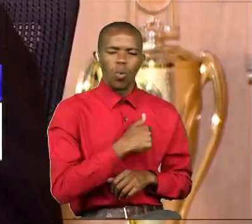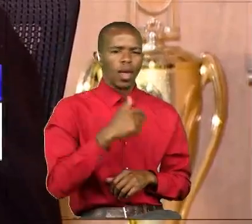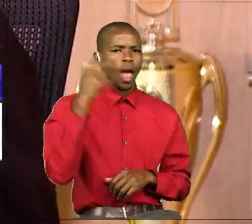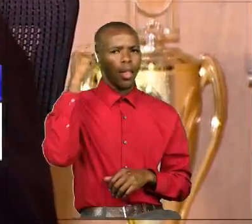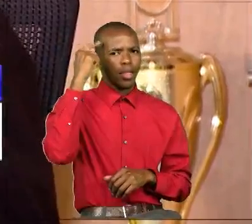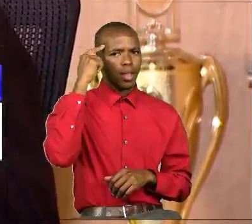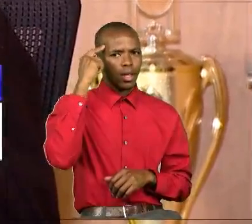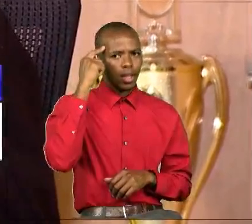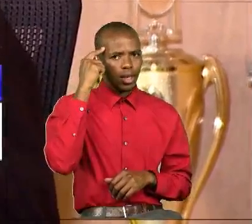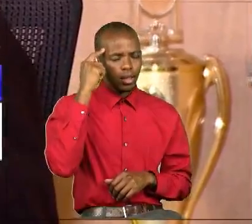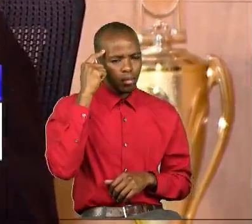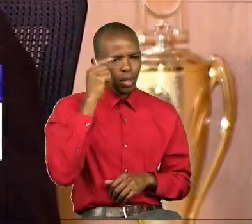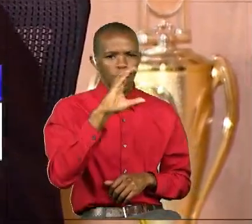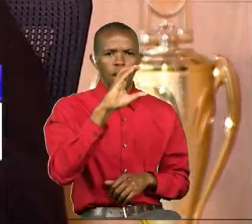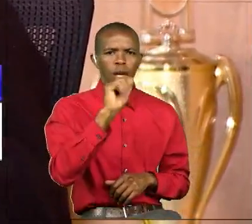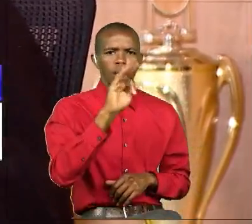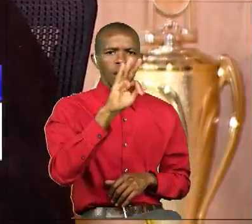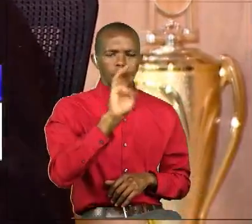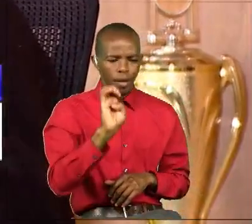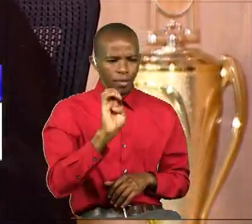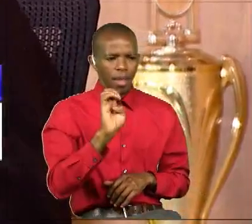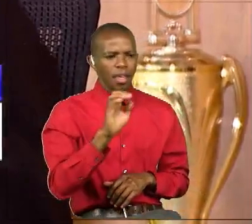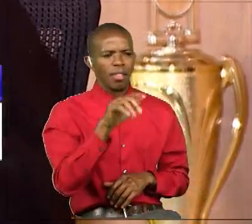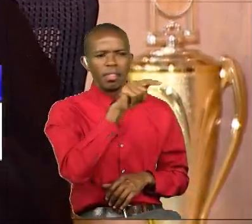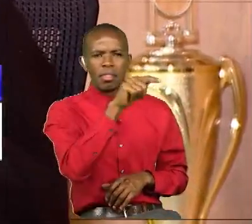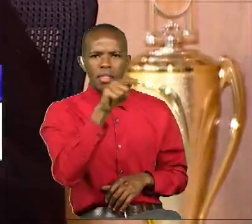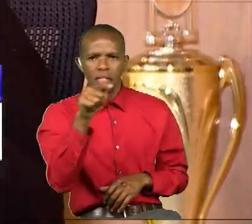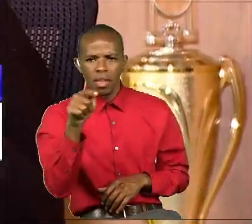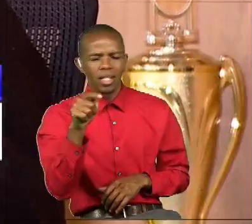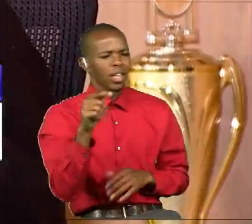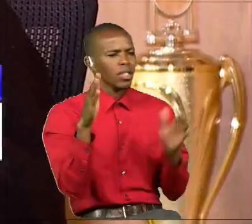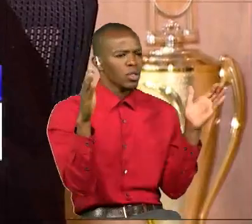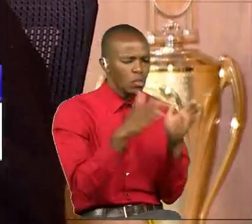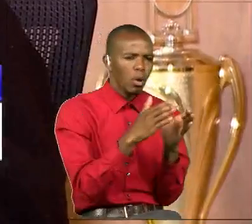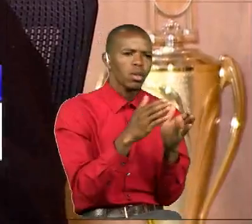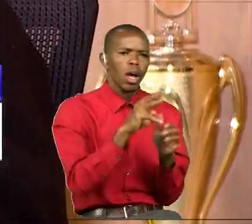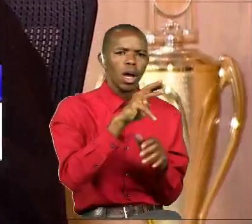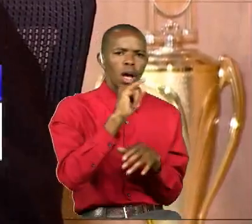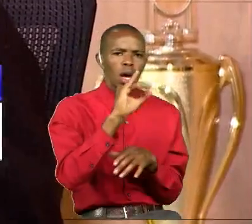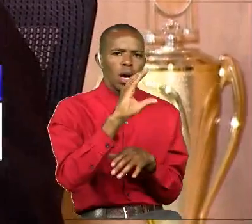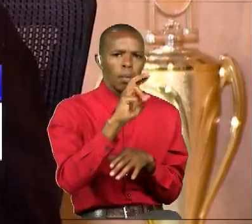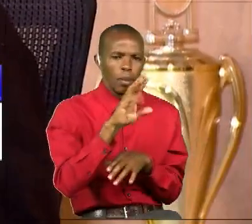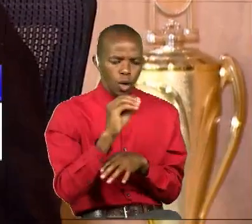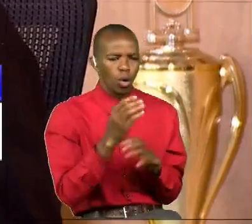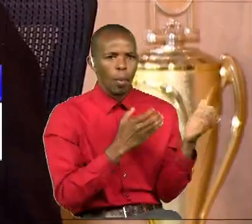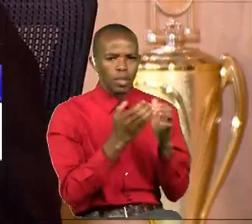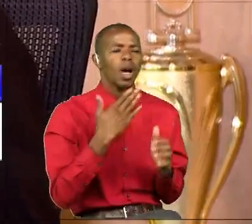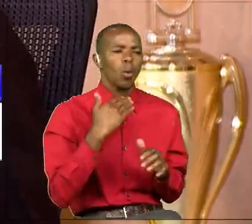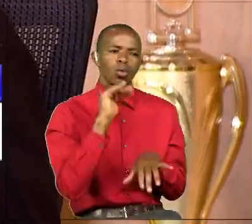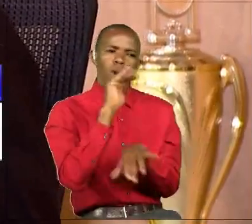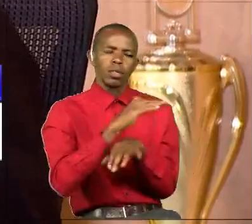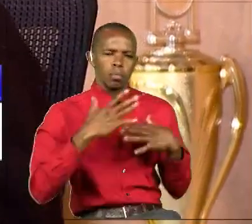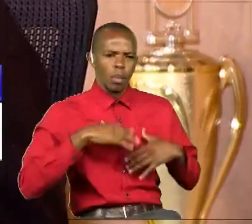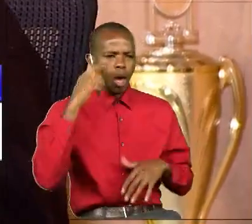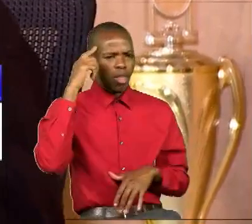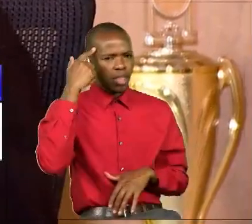cyber cafes as a hole in the wall, as basically, small micro businesses. But what I would like to challenge everyone to think about, whether